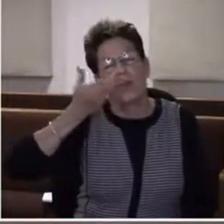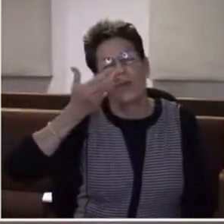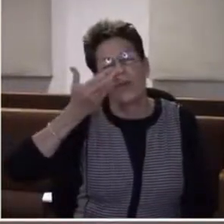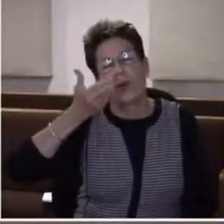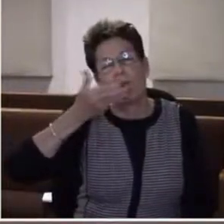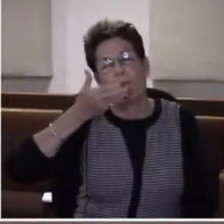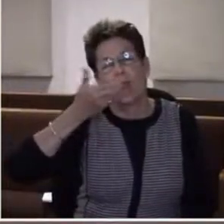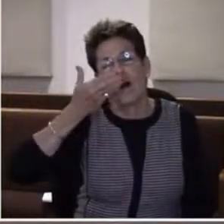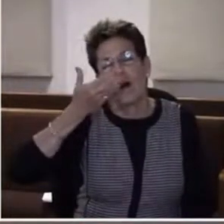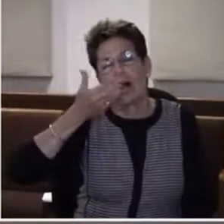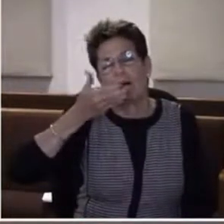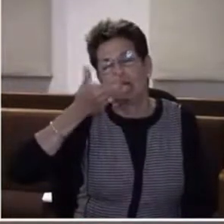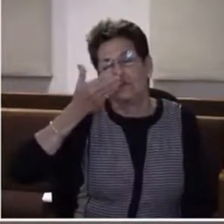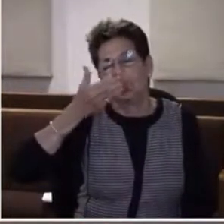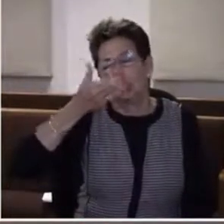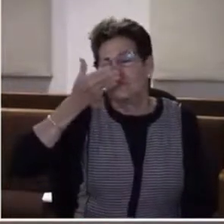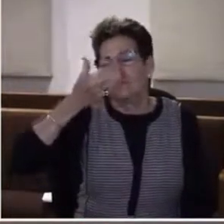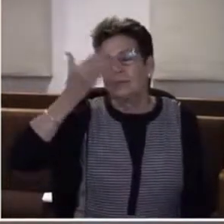life.